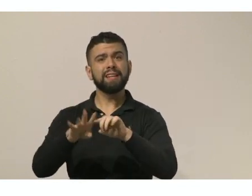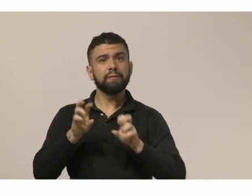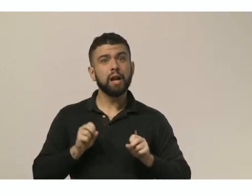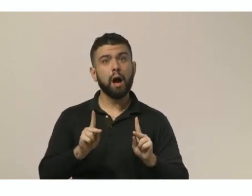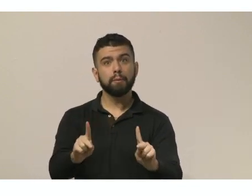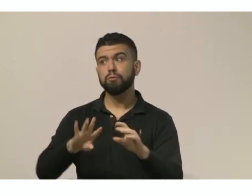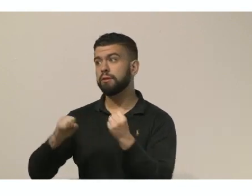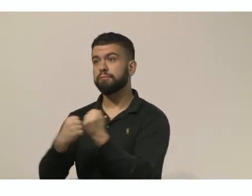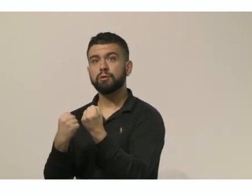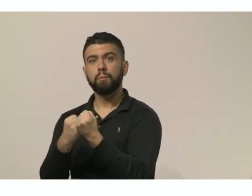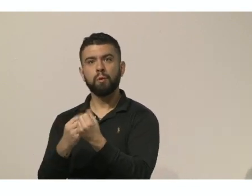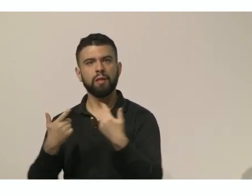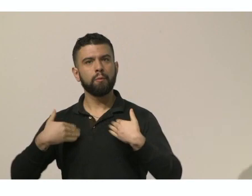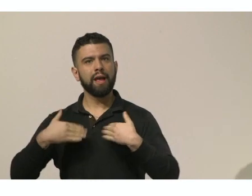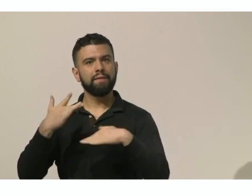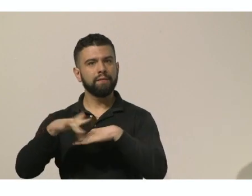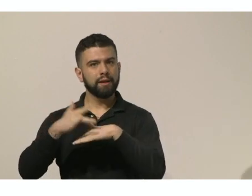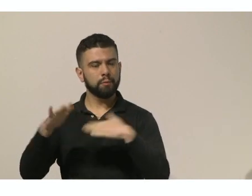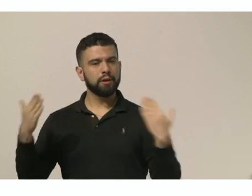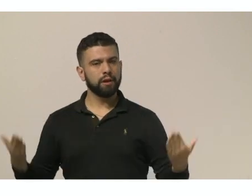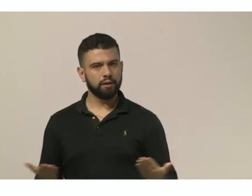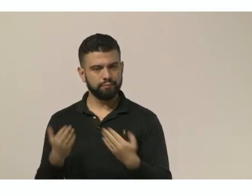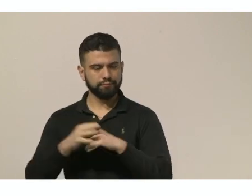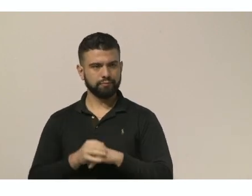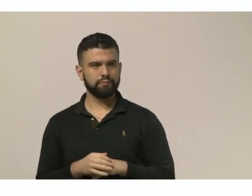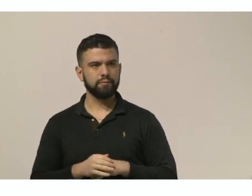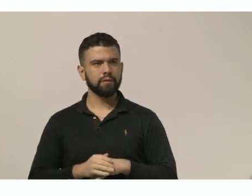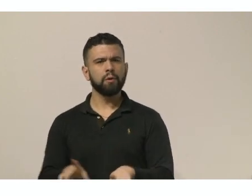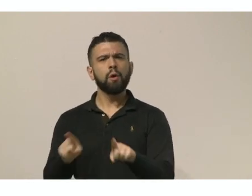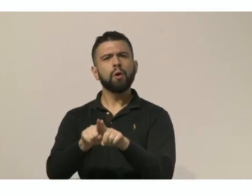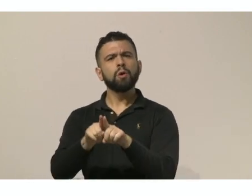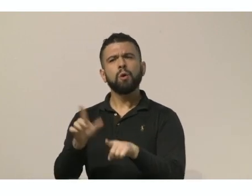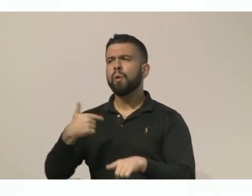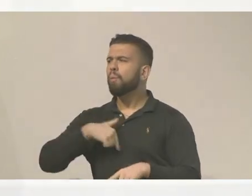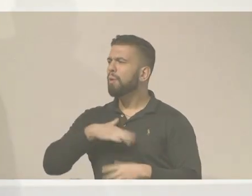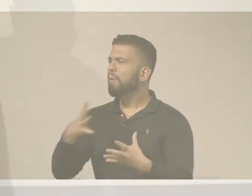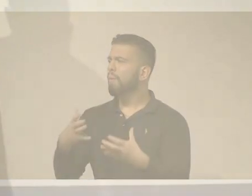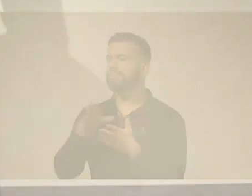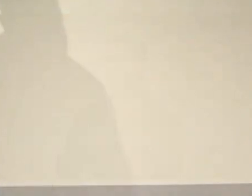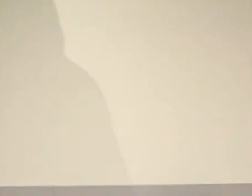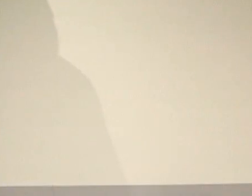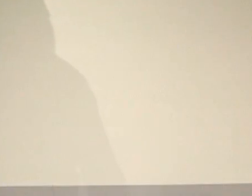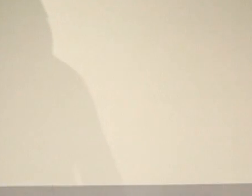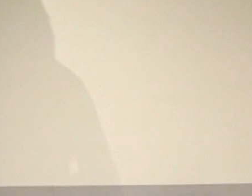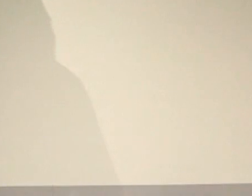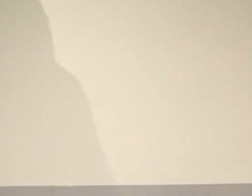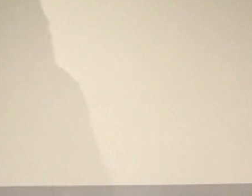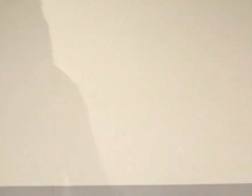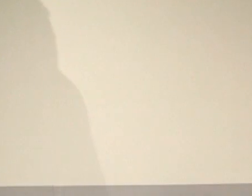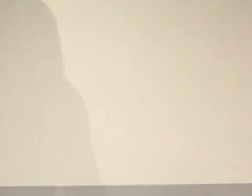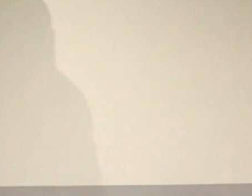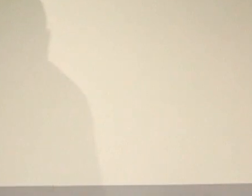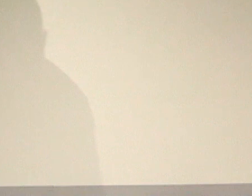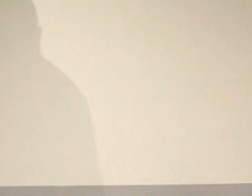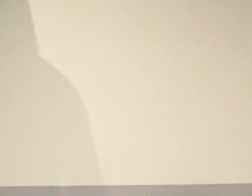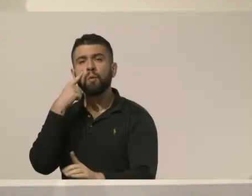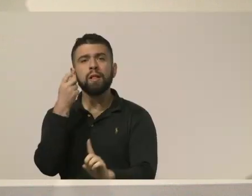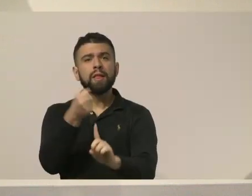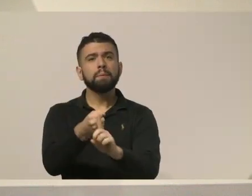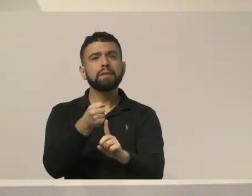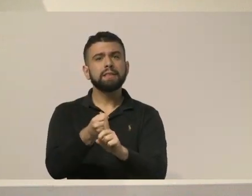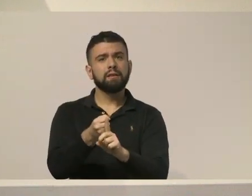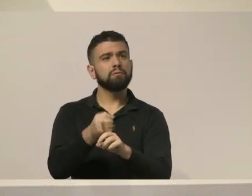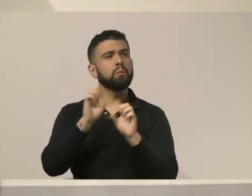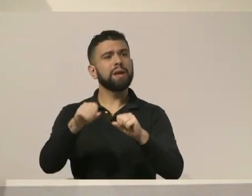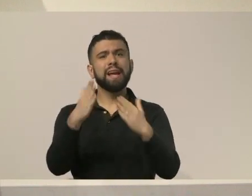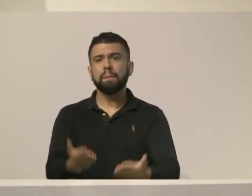are available. As such, we want to help students learn this for themselves by providing them with an important set of